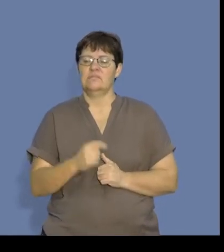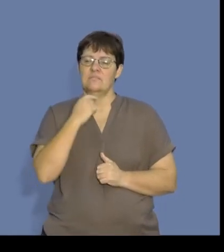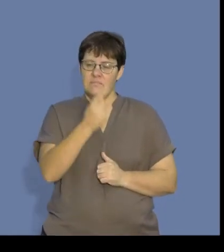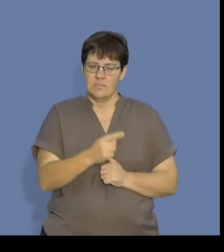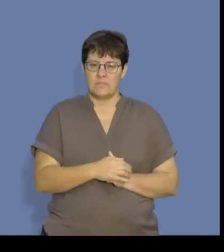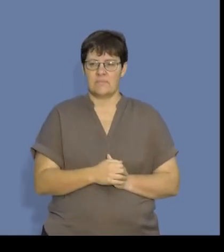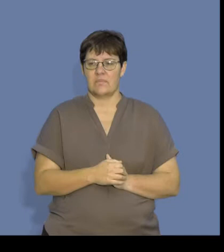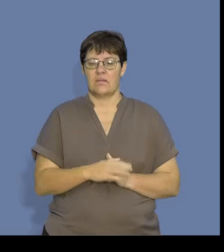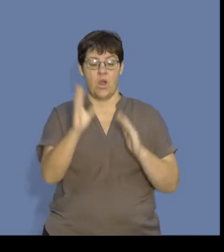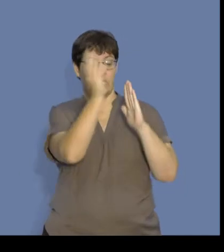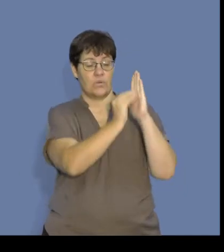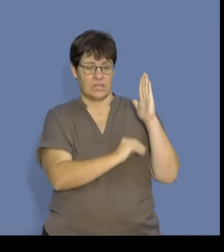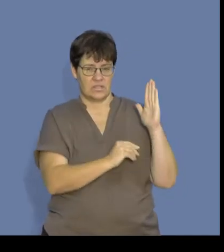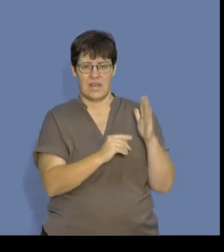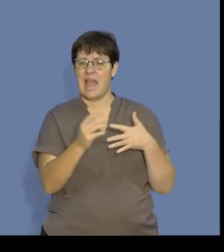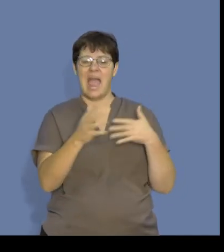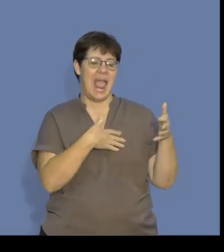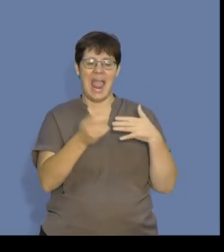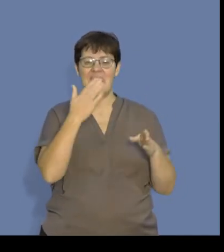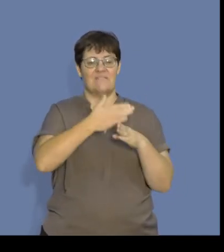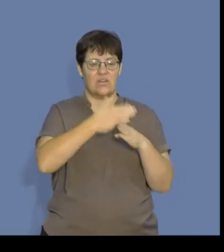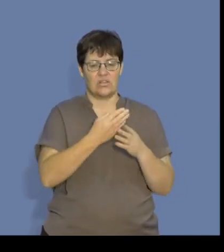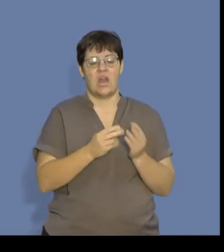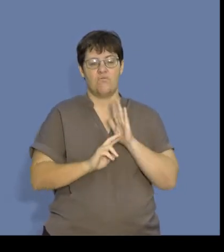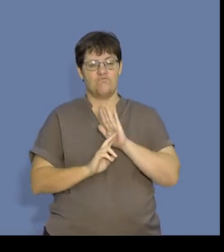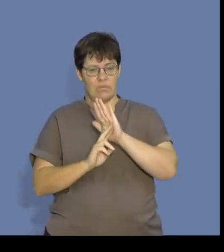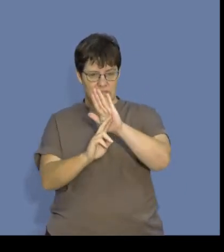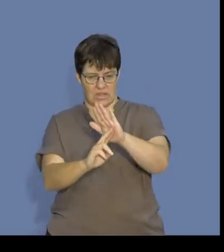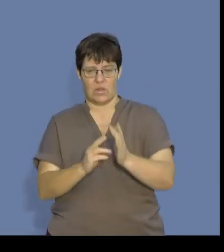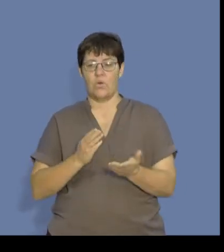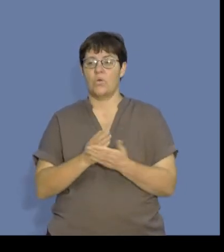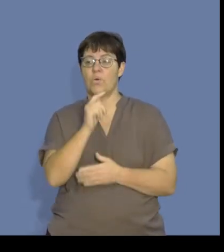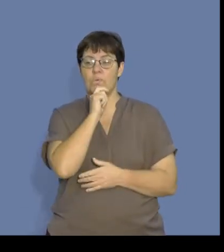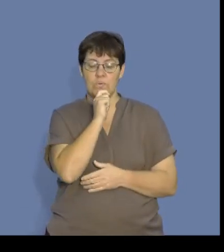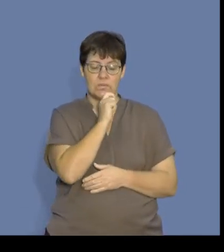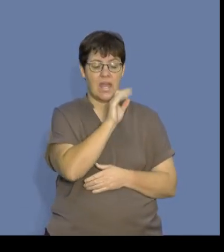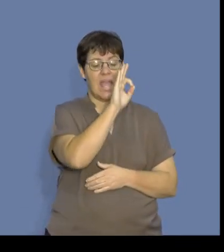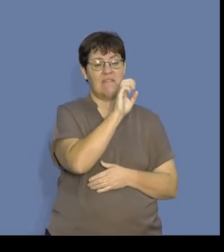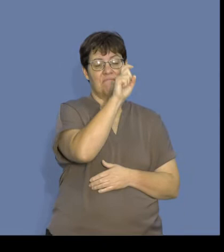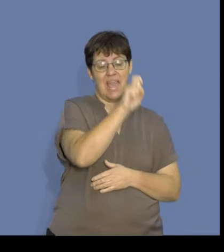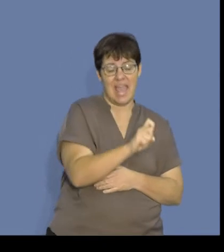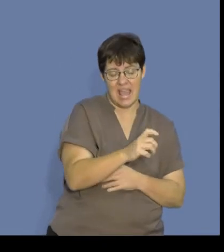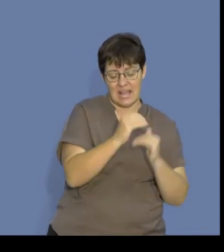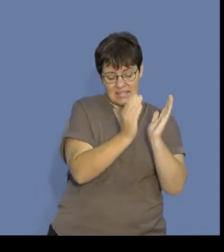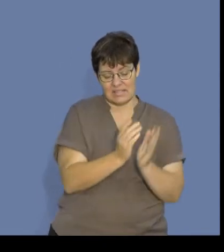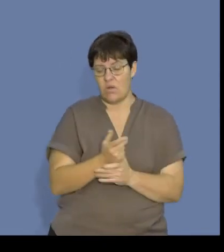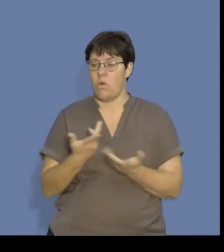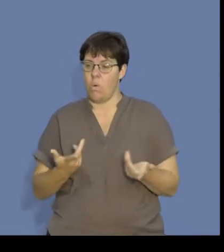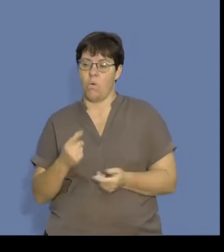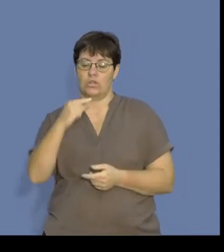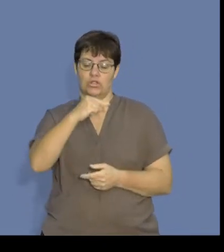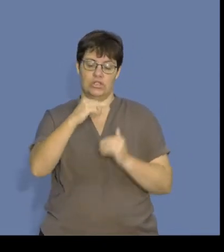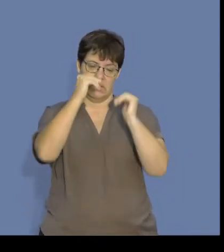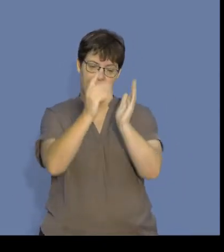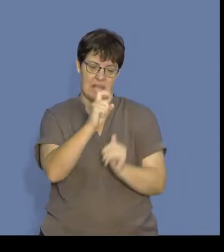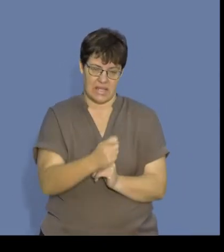a notation, every function is represented by using either f of x, g of x,